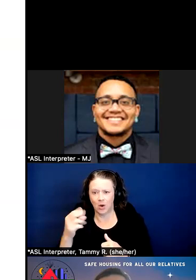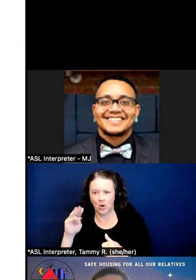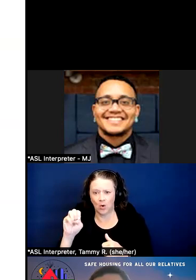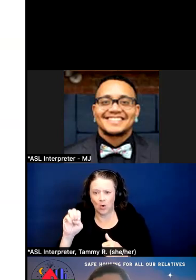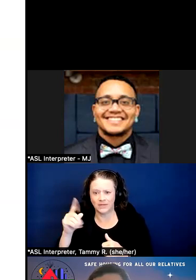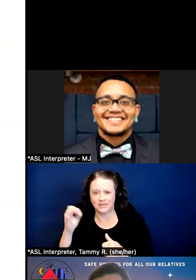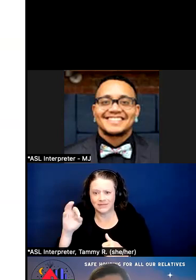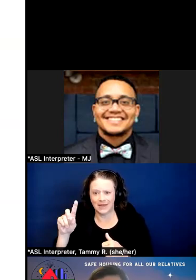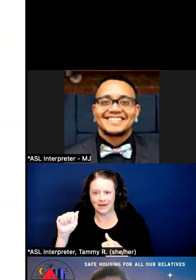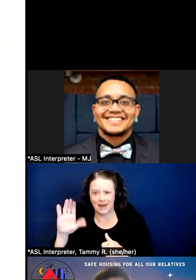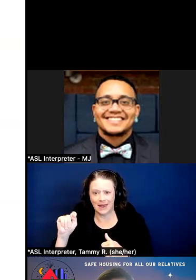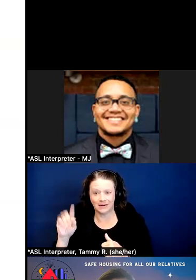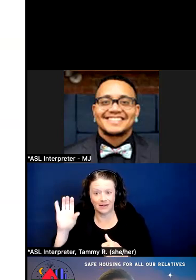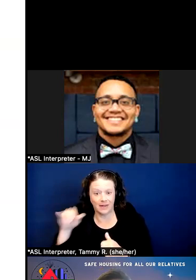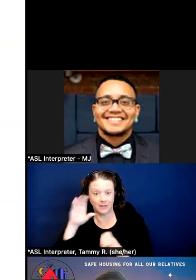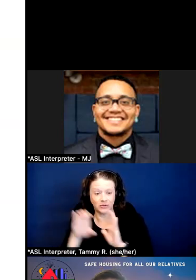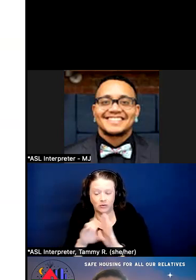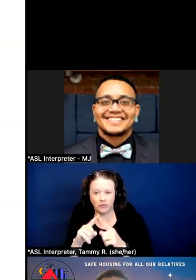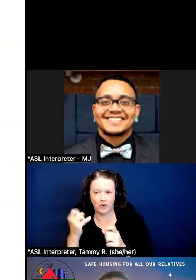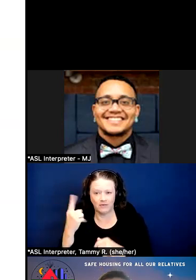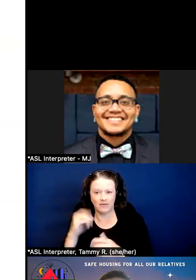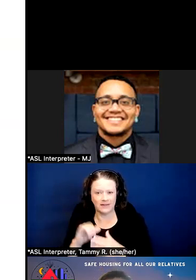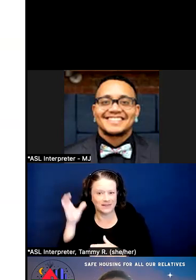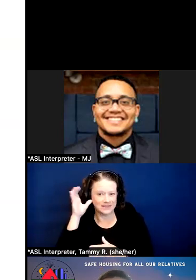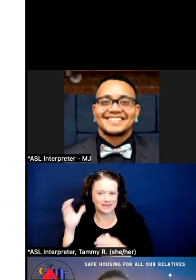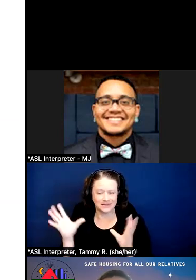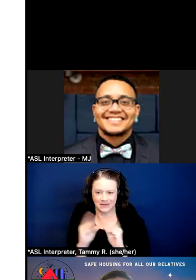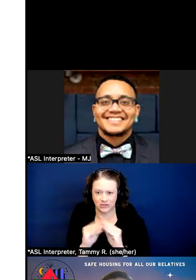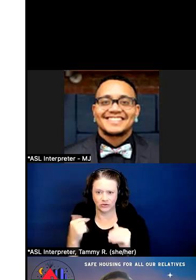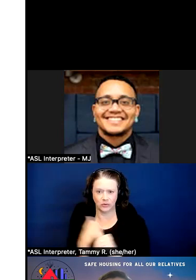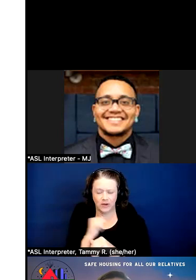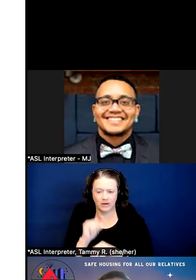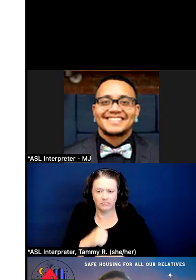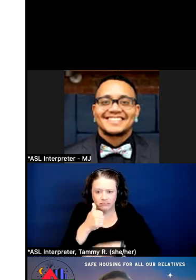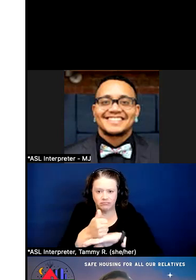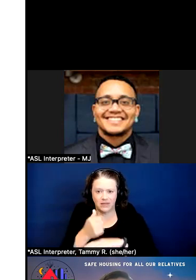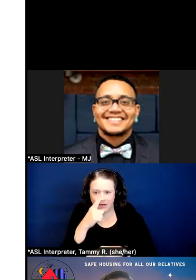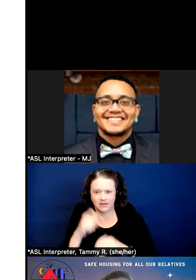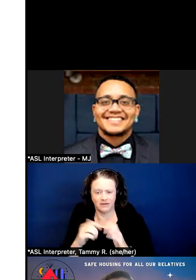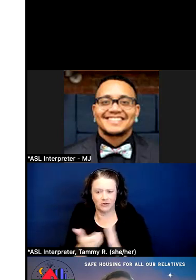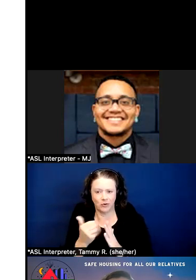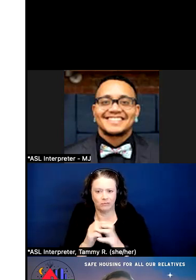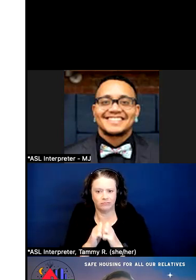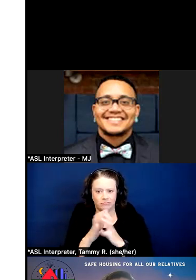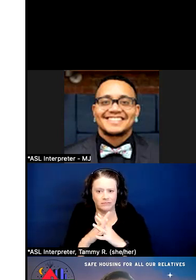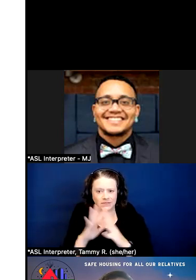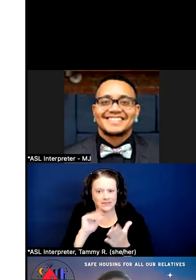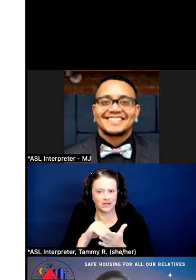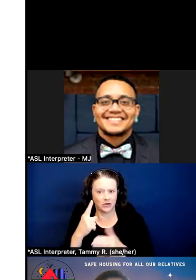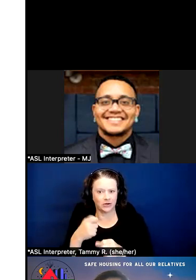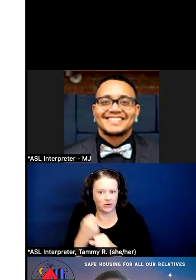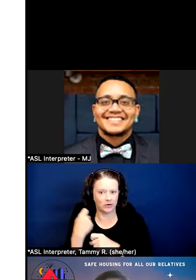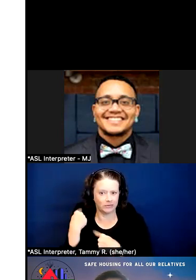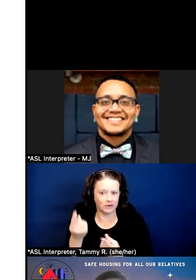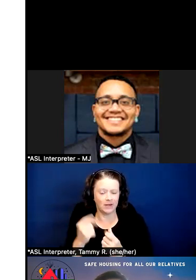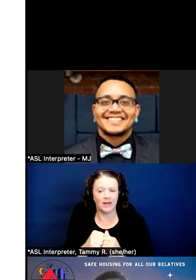And that picture was actually from one of the listening sessions that we were able to conduct as a new center this past year. This is the framework